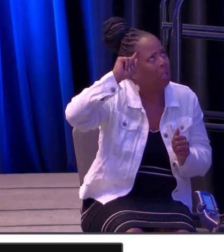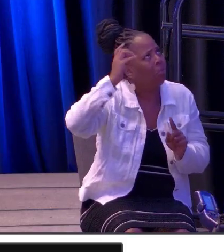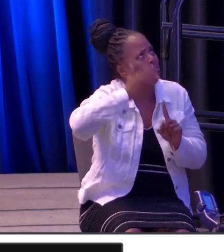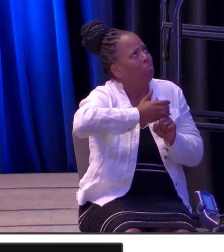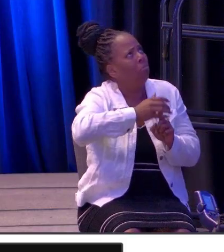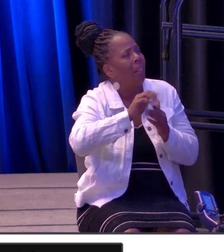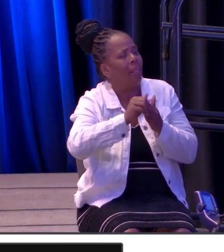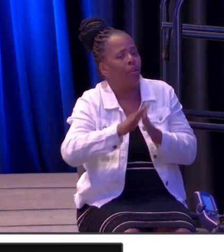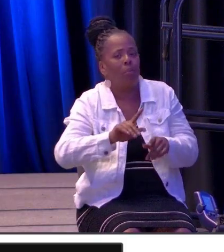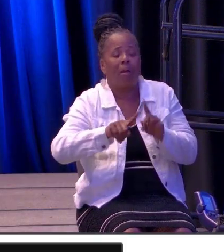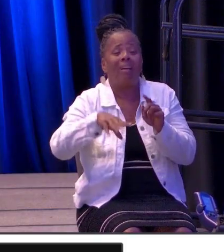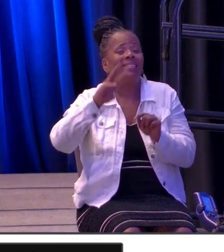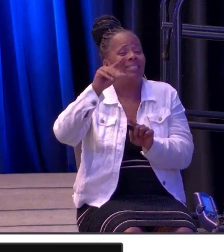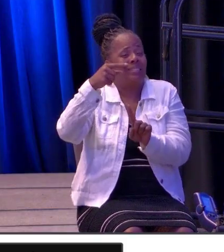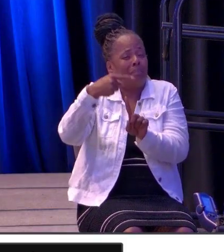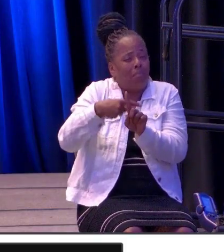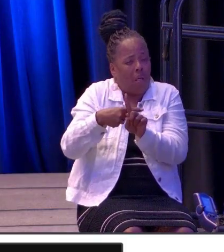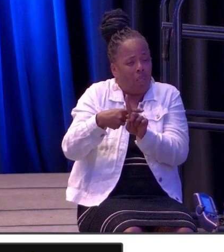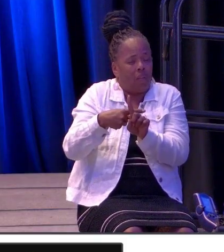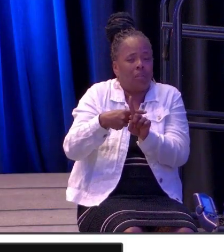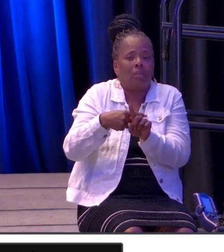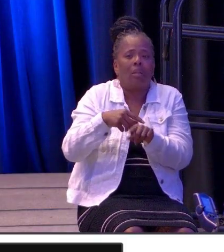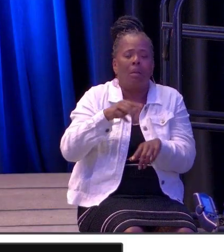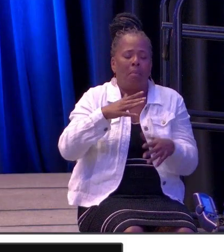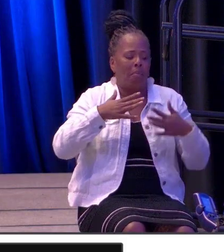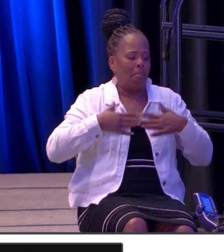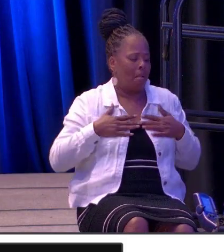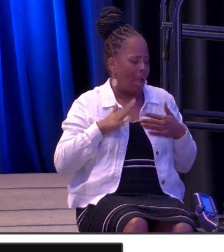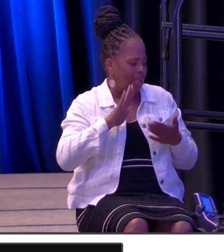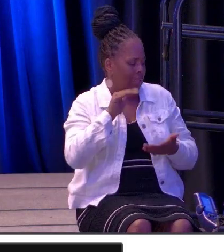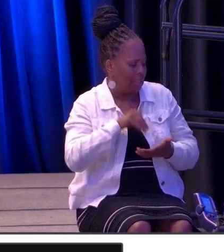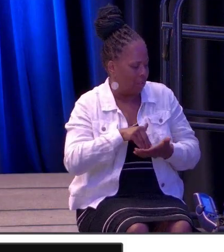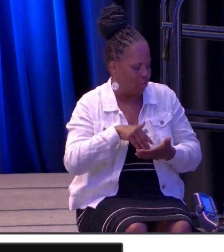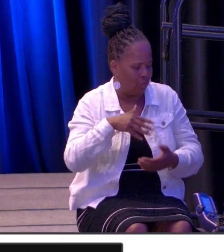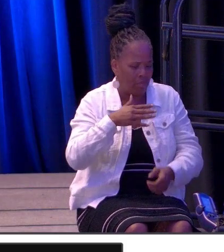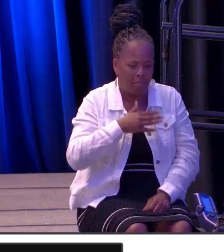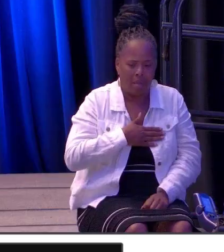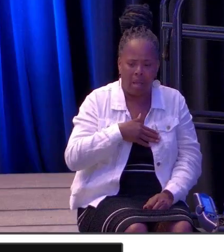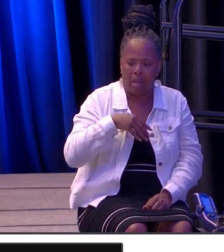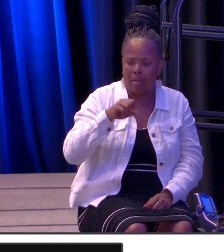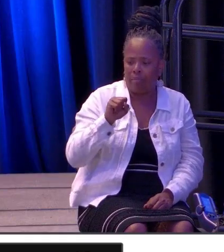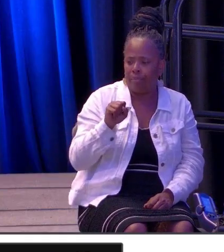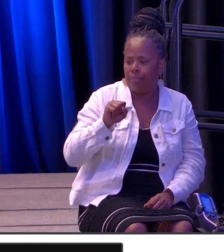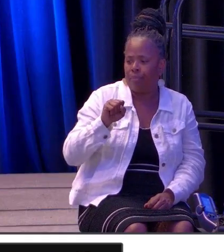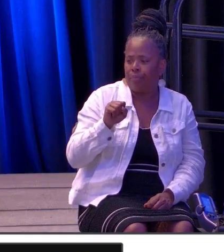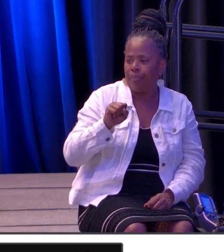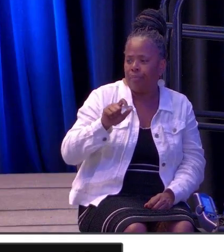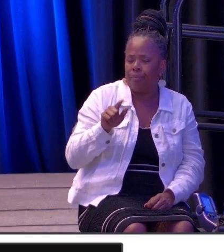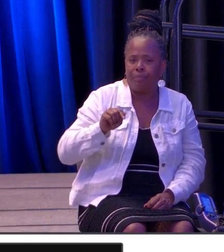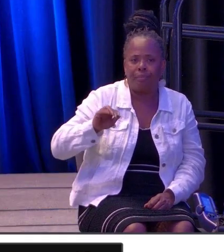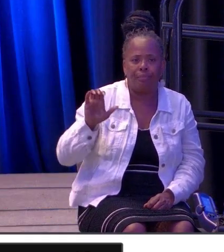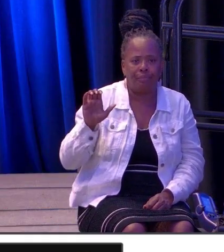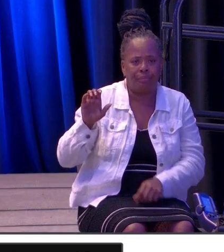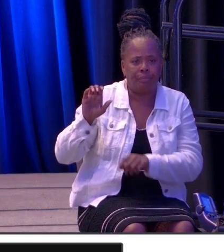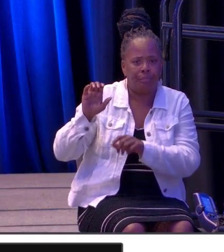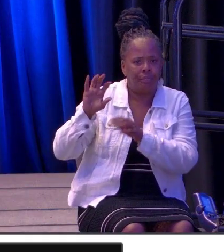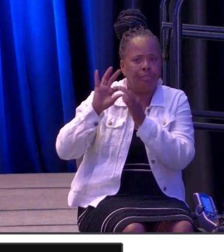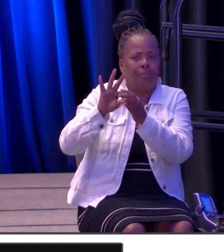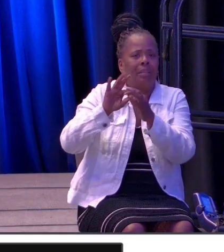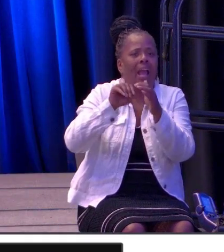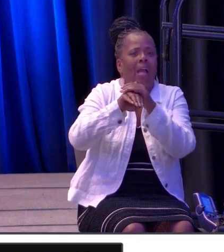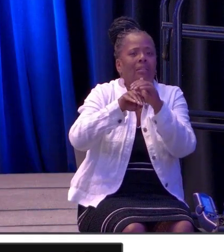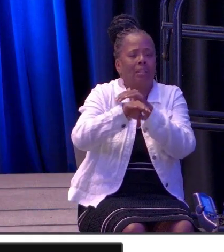Within the next 6 months, what can you do at your SIL or SILC that is about access, it's about